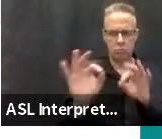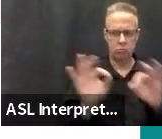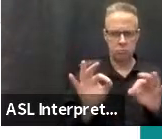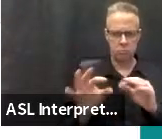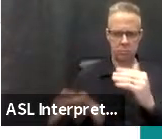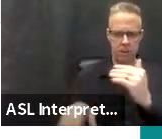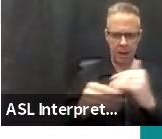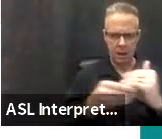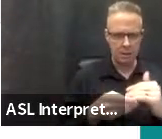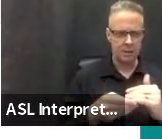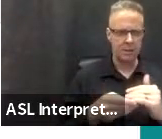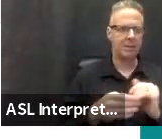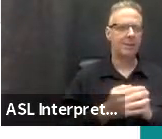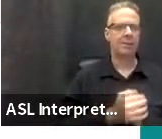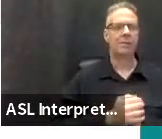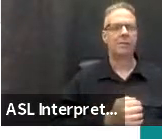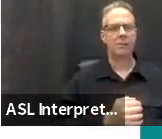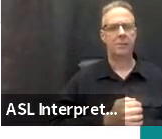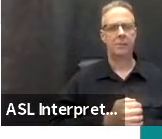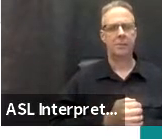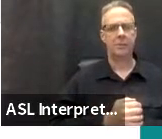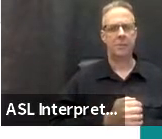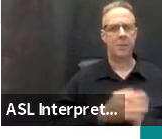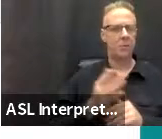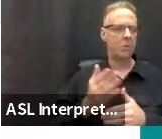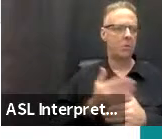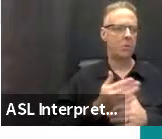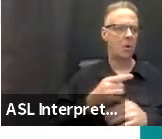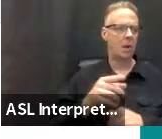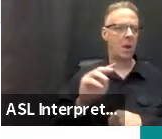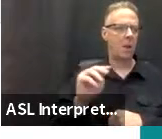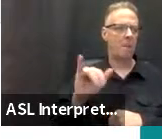is, like to your point, Derek, like